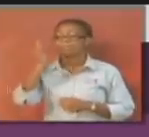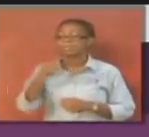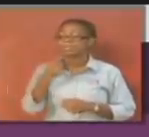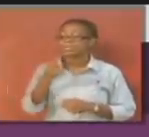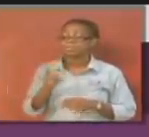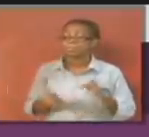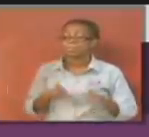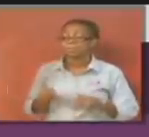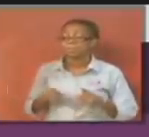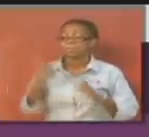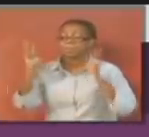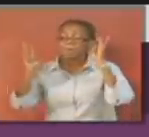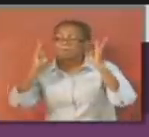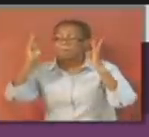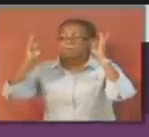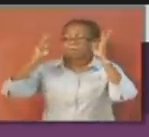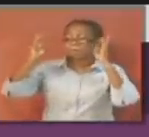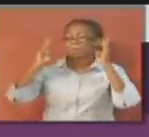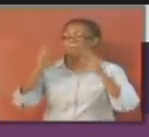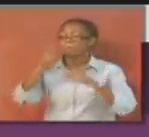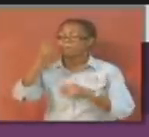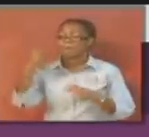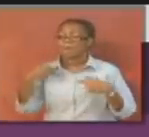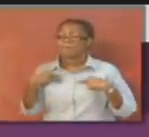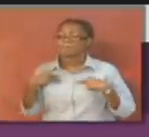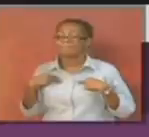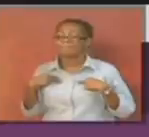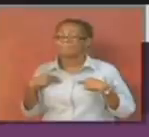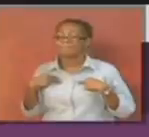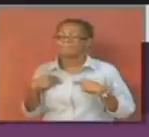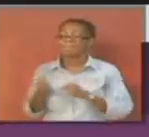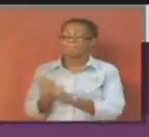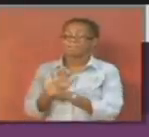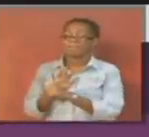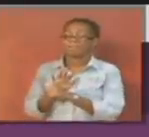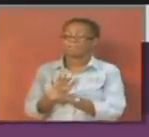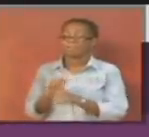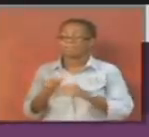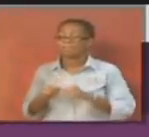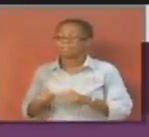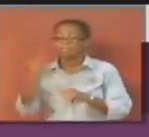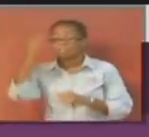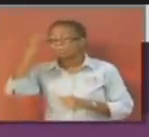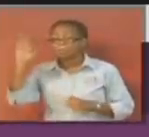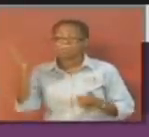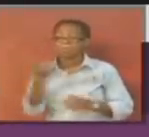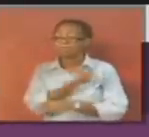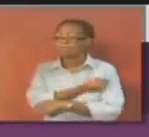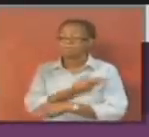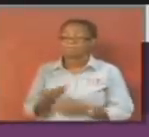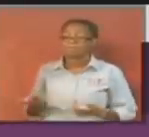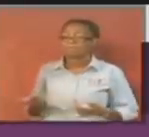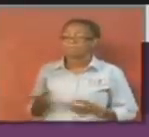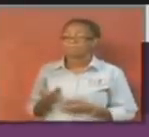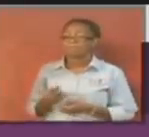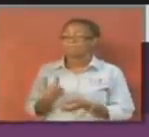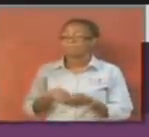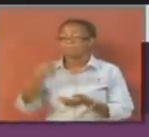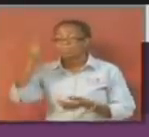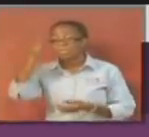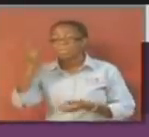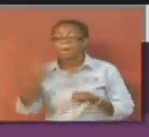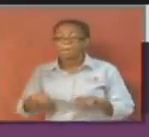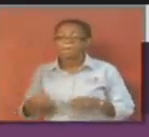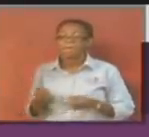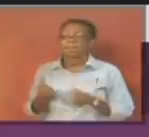because we've had a problem in terms of the reporting aspect where you would see samples span over 3 days, 4 days,